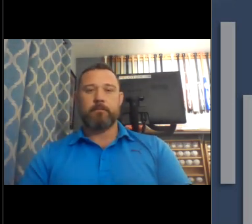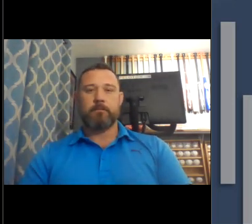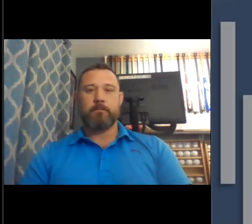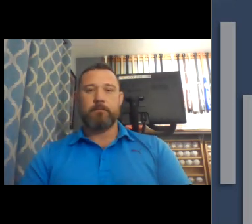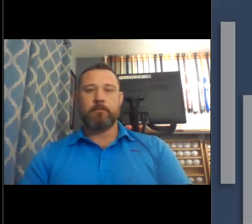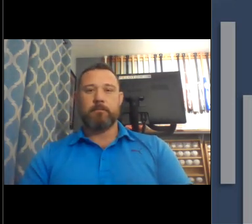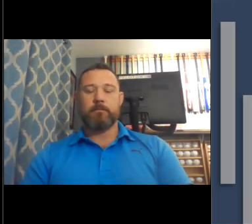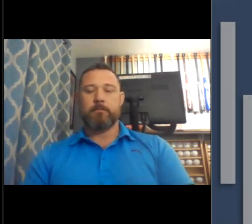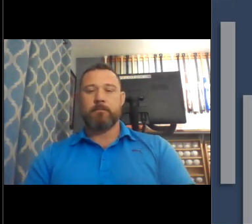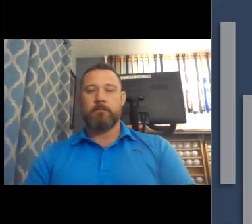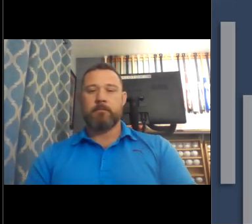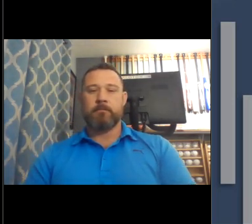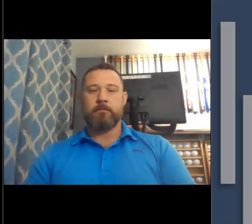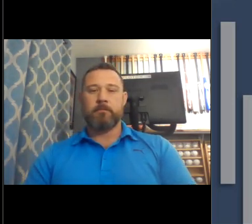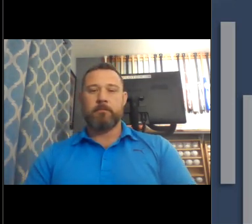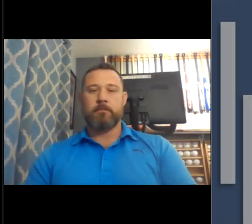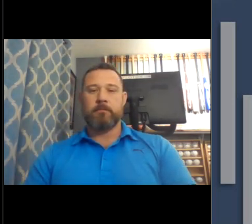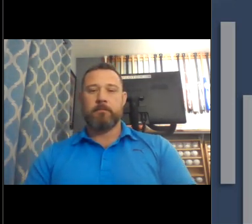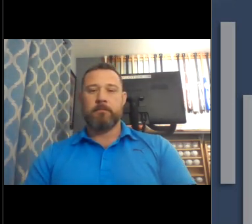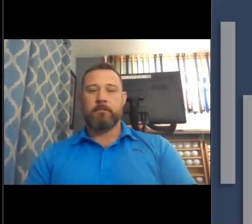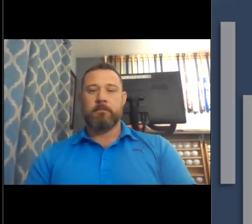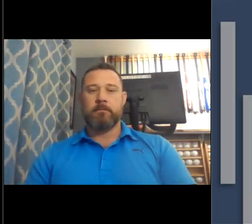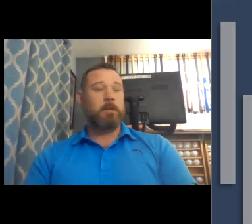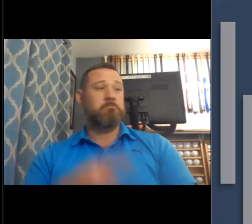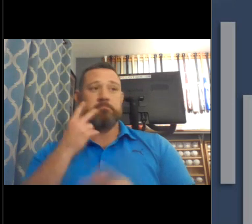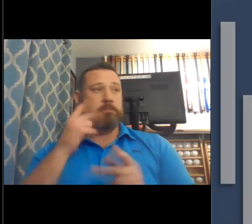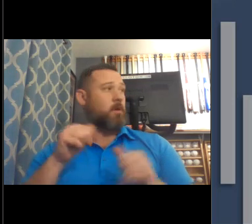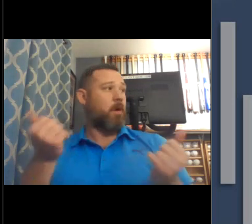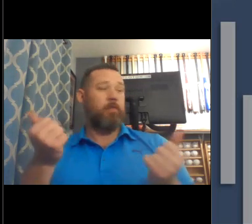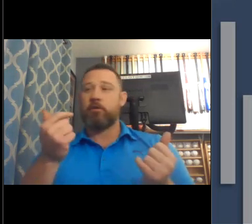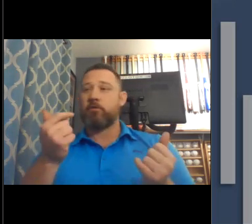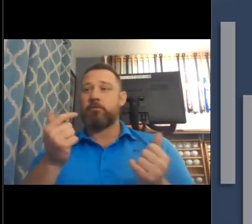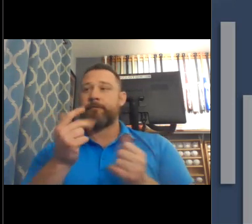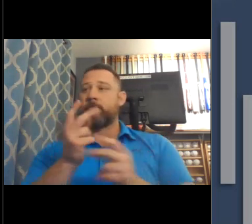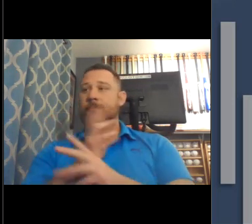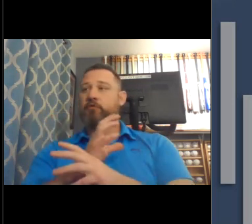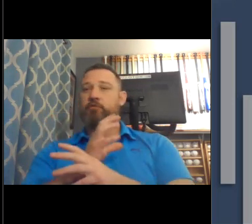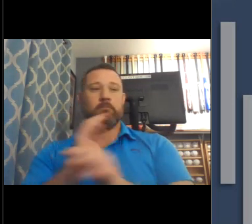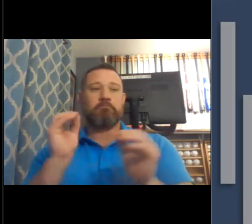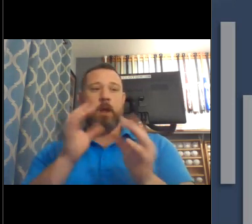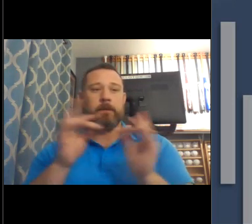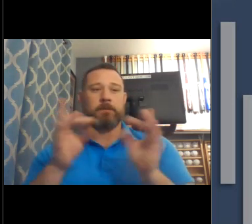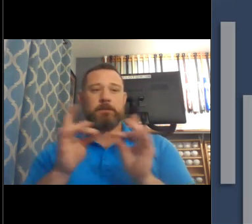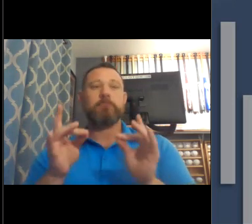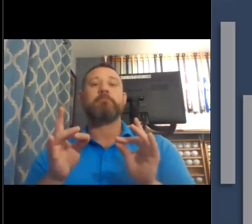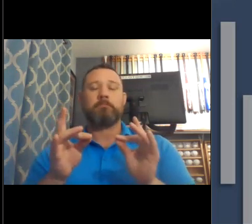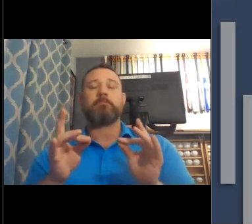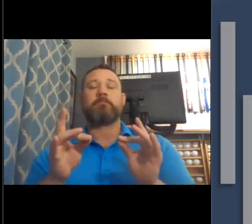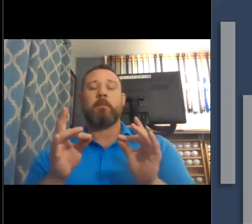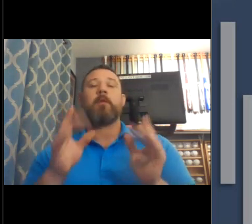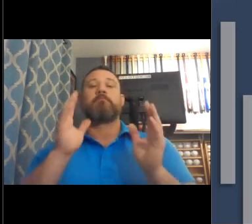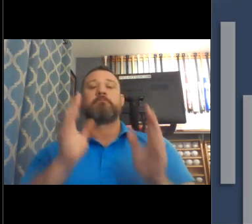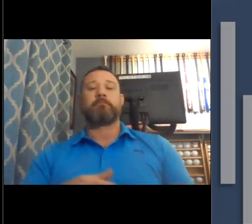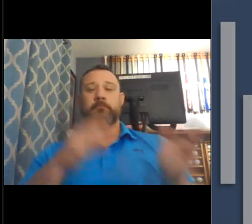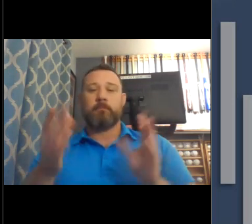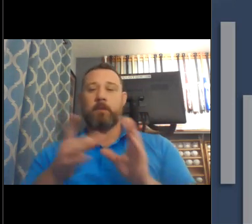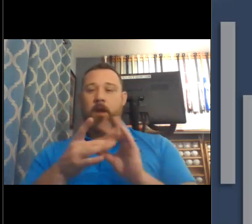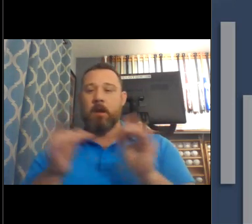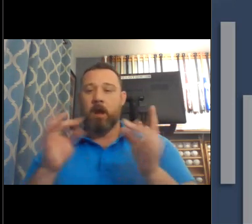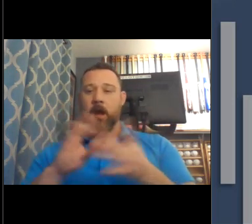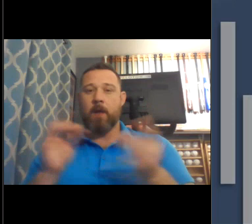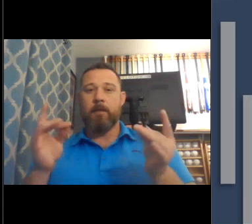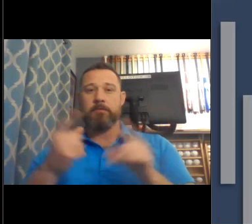Thank you. Next. I see no other virtual attendees looking to comment at this time. Okay, thank you. Then we'll go to the comments